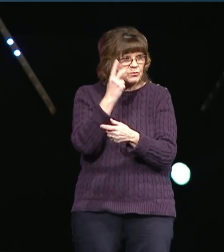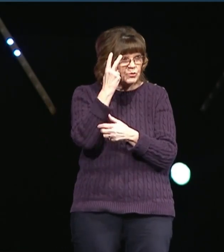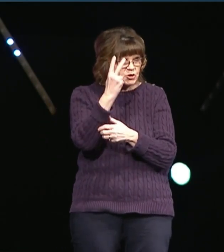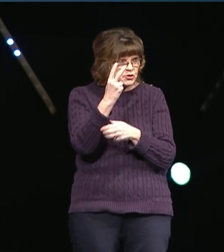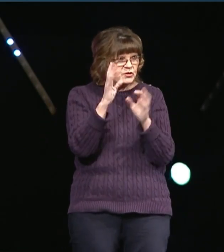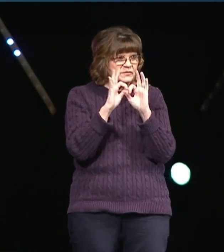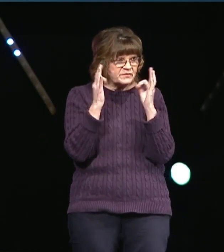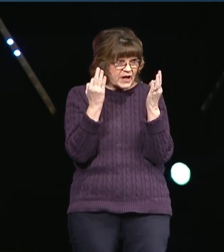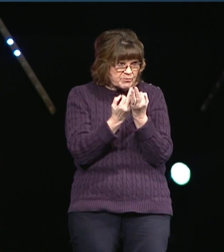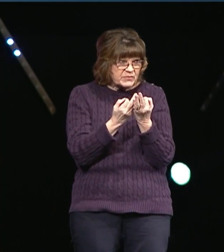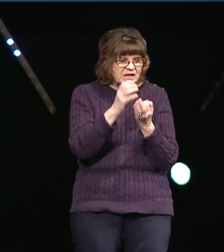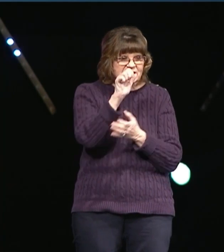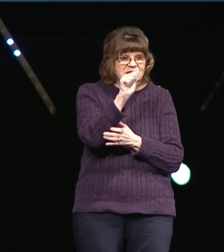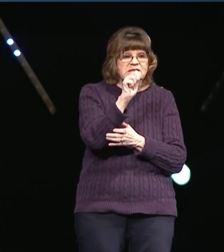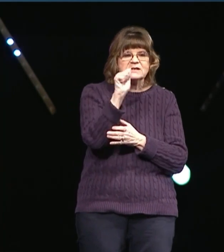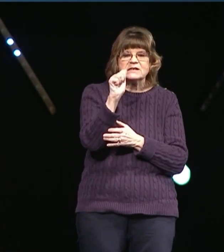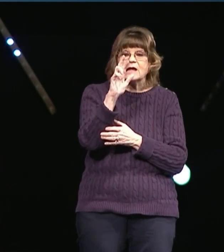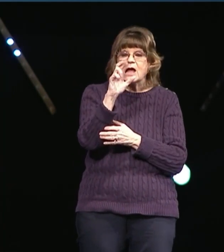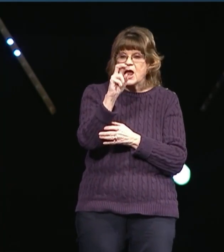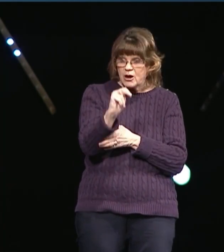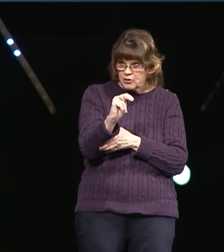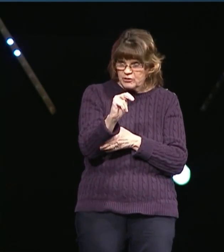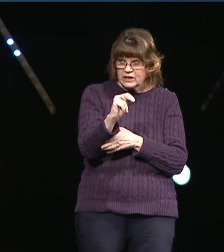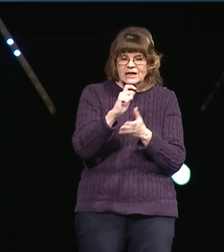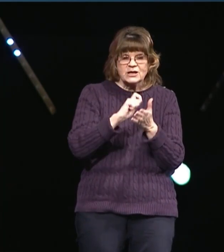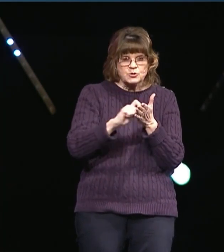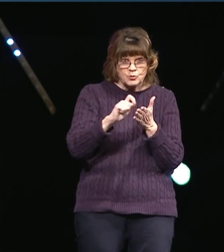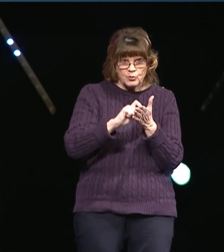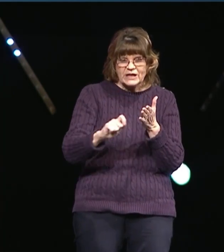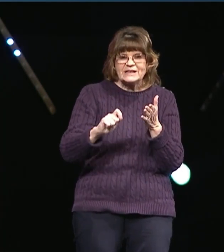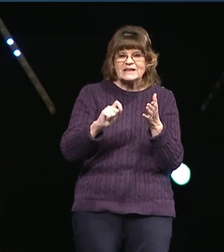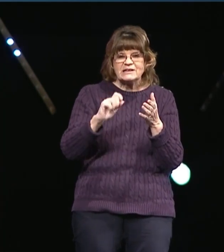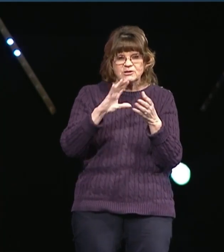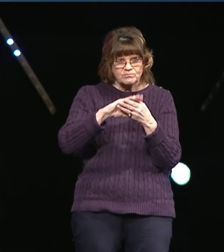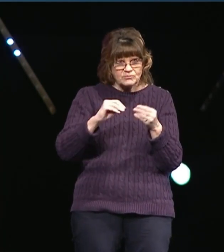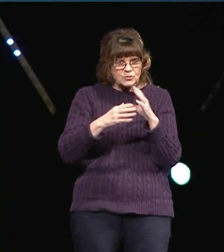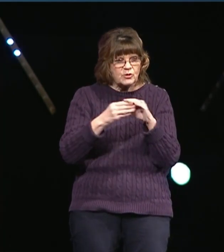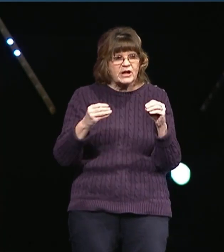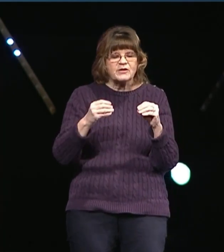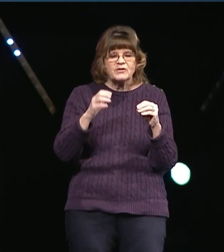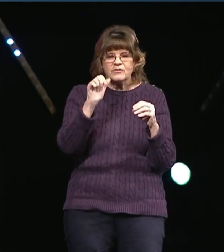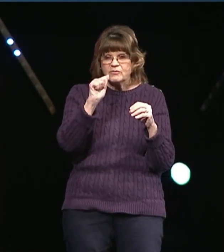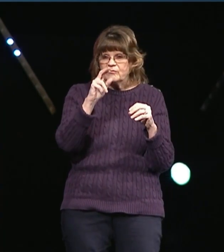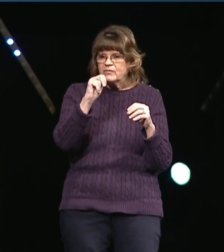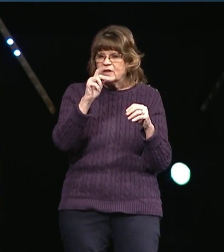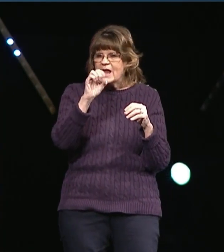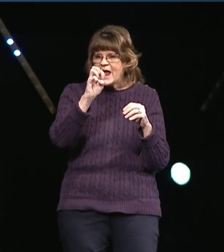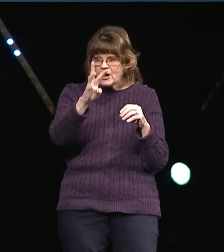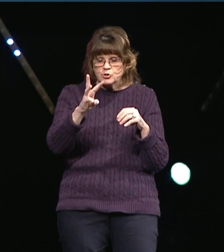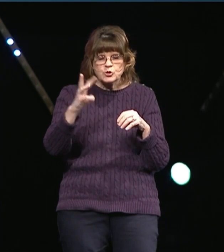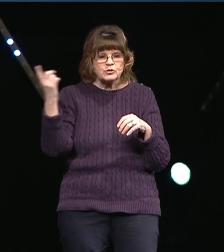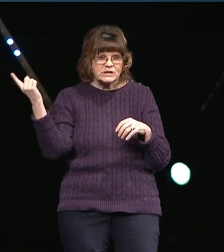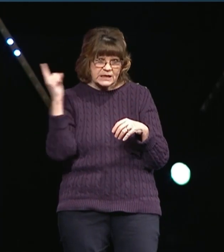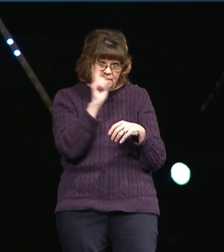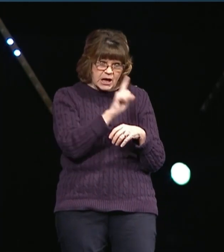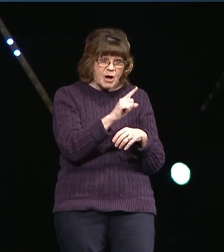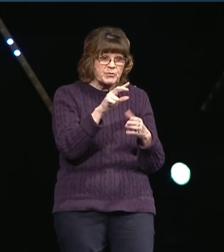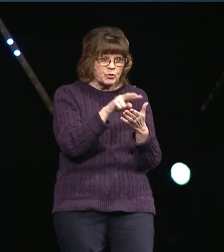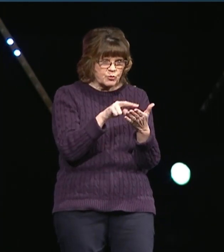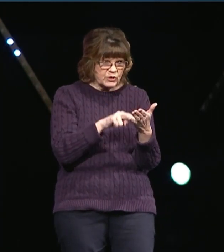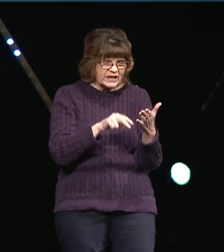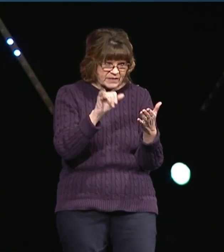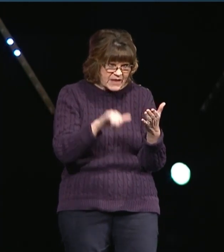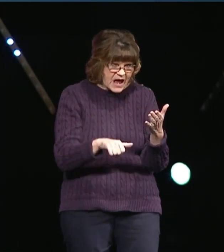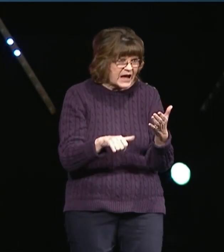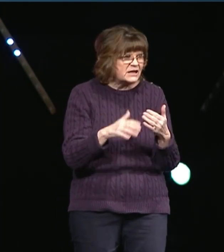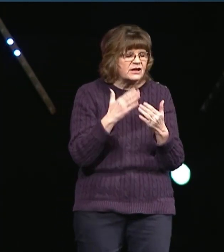family. Aaron has written a eulogy for us, and Andrew's going to come and read that. Andrew,